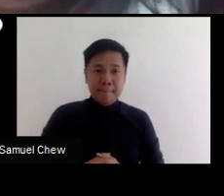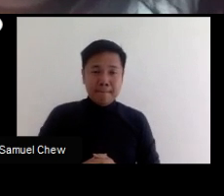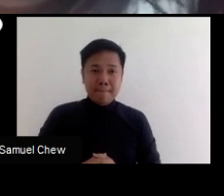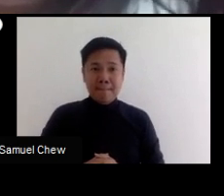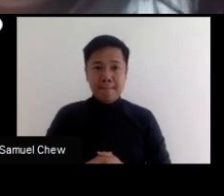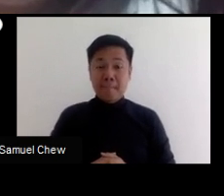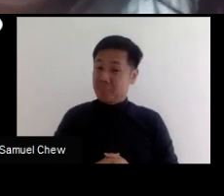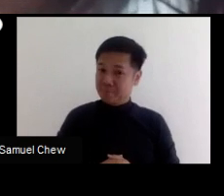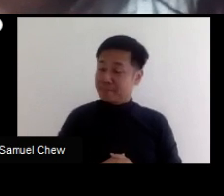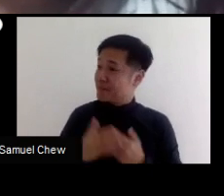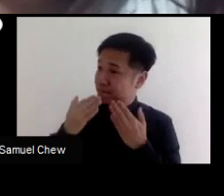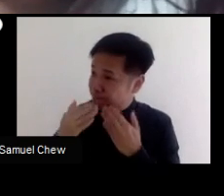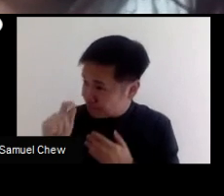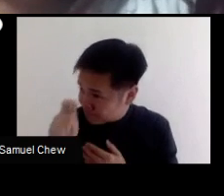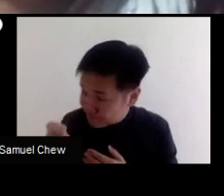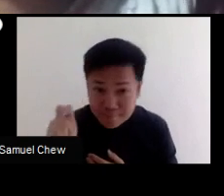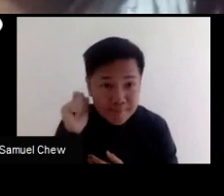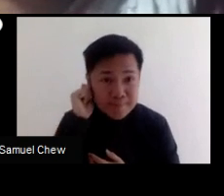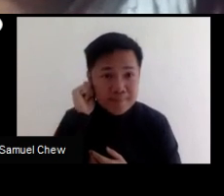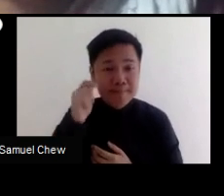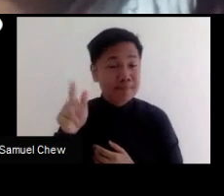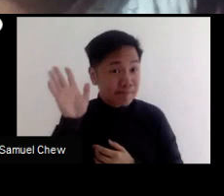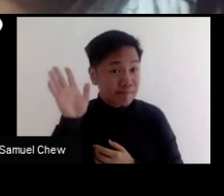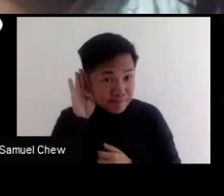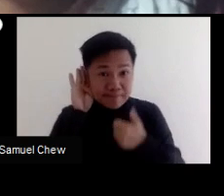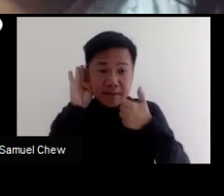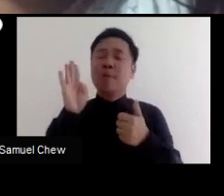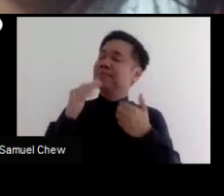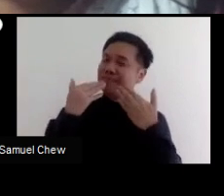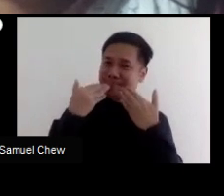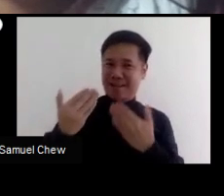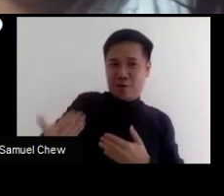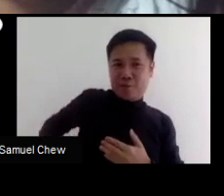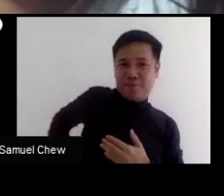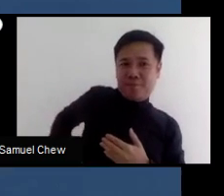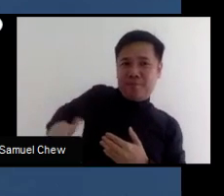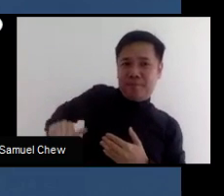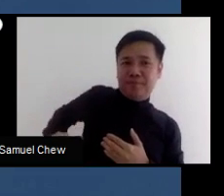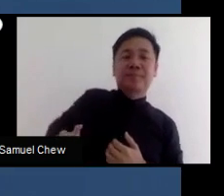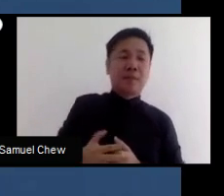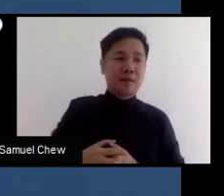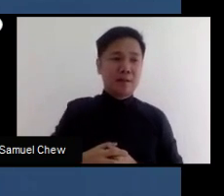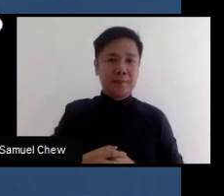Thank you, Madam Chair. Can you hear me? Yes, thank you very much, Bangladesh, for your